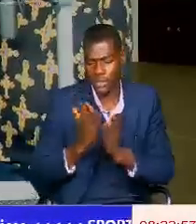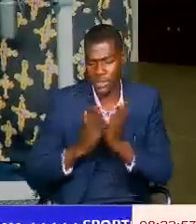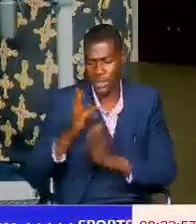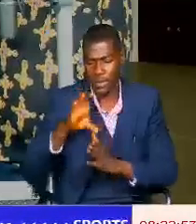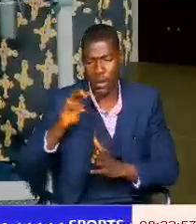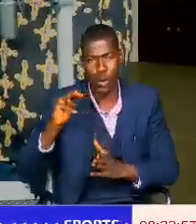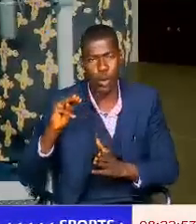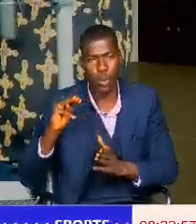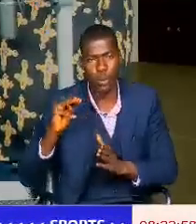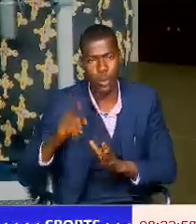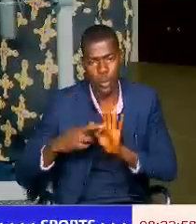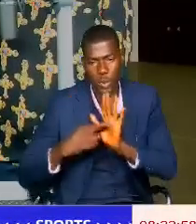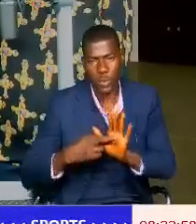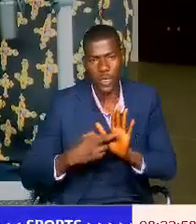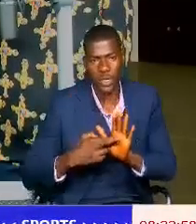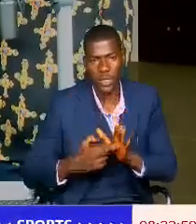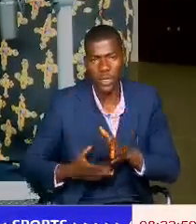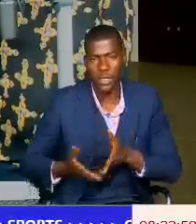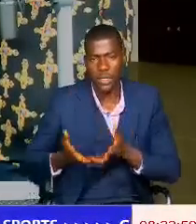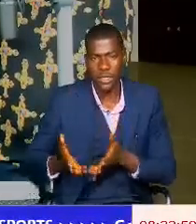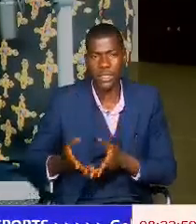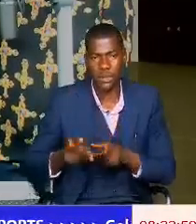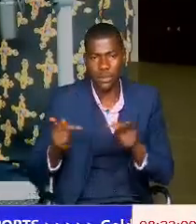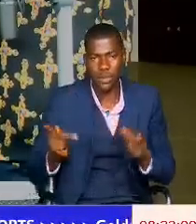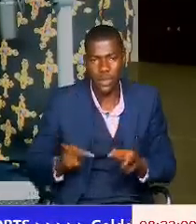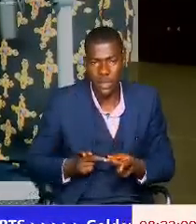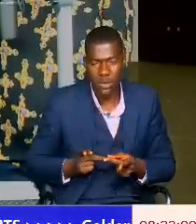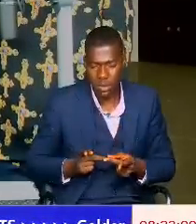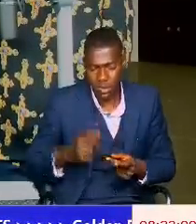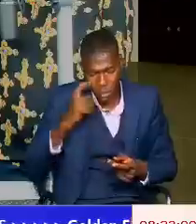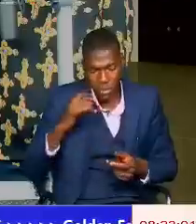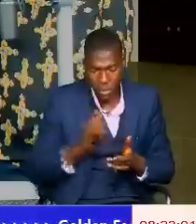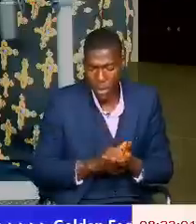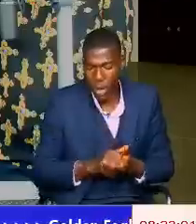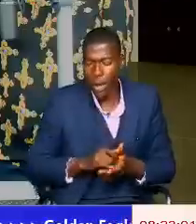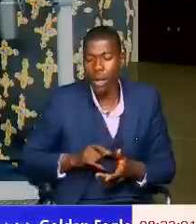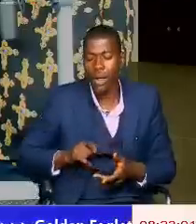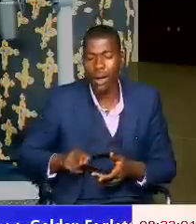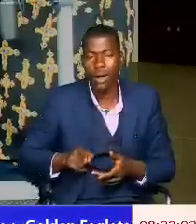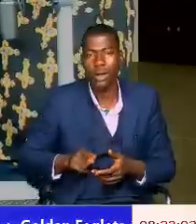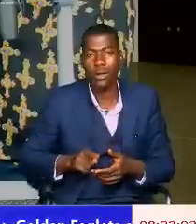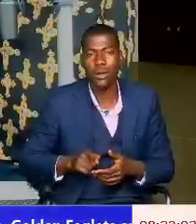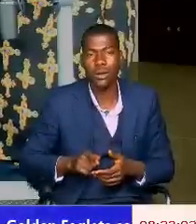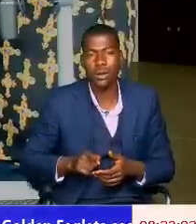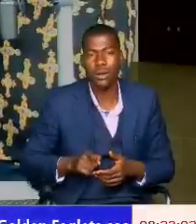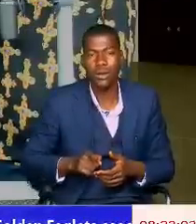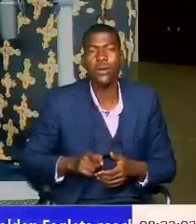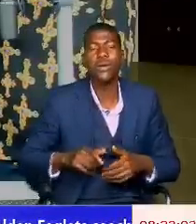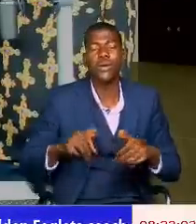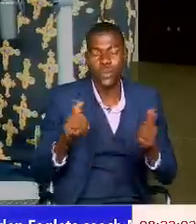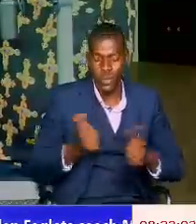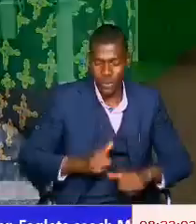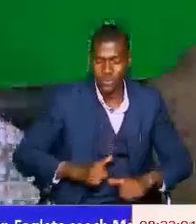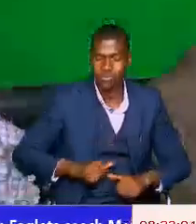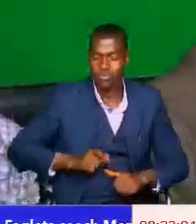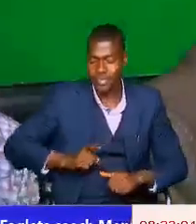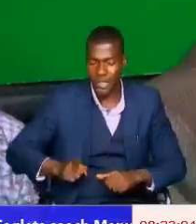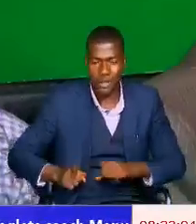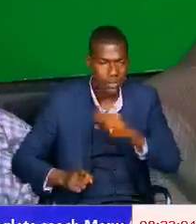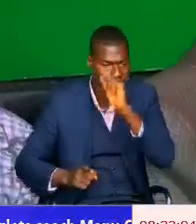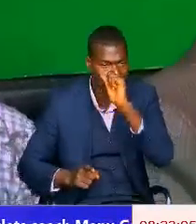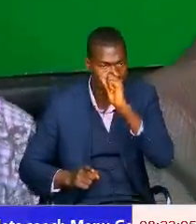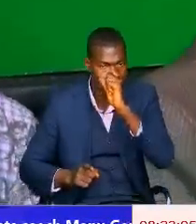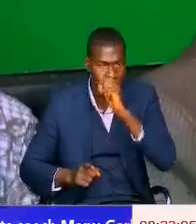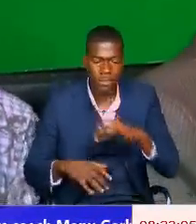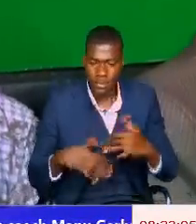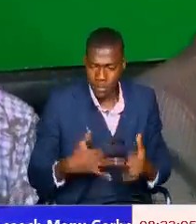they pay you. Your promotion. Servicom cannot promote you. Higher they do the recommendation. And the